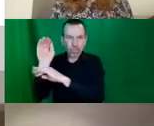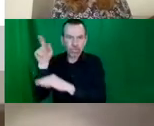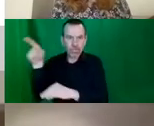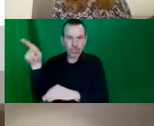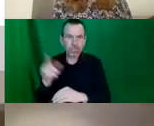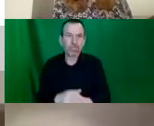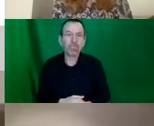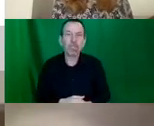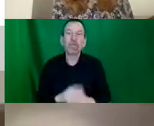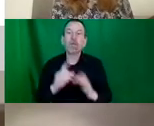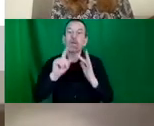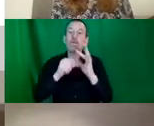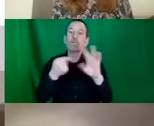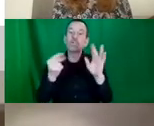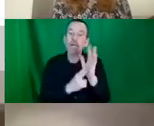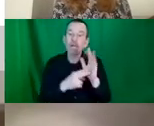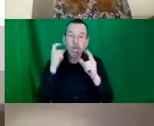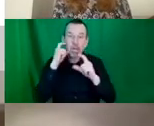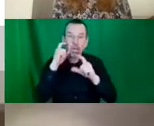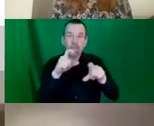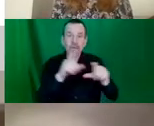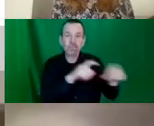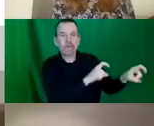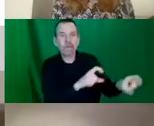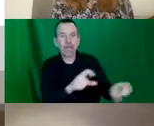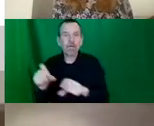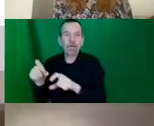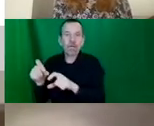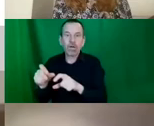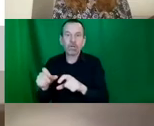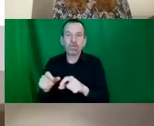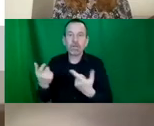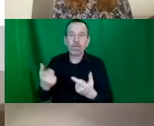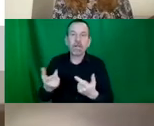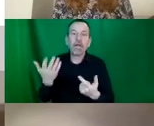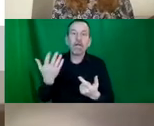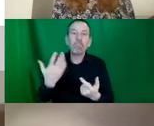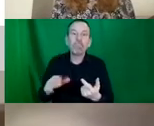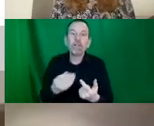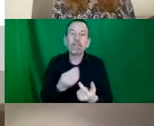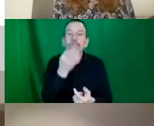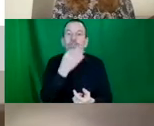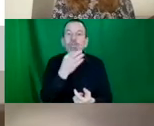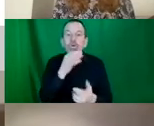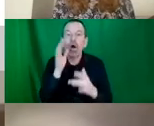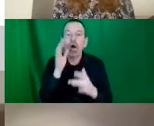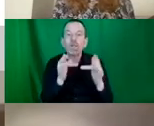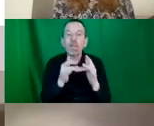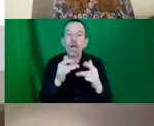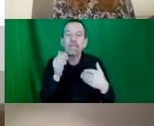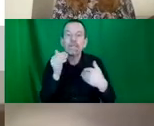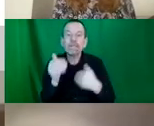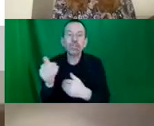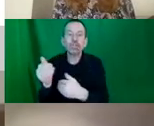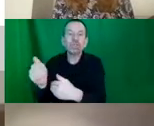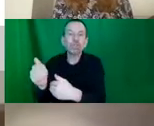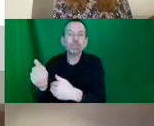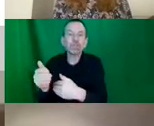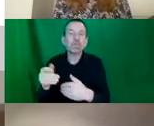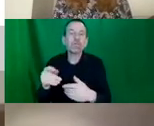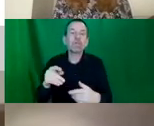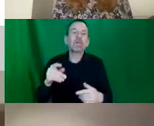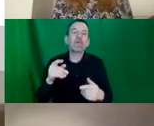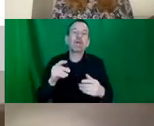As the January lockdown continued, I proposed to members of my team that we have a few online sessions together where we looked at some items before treatment and